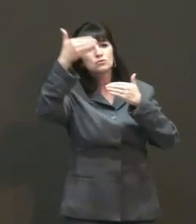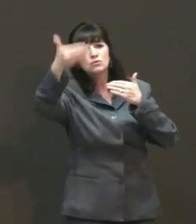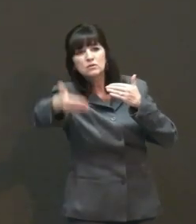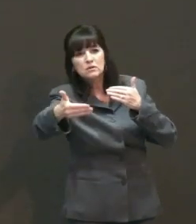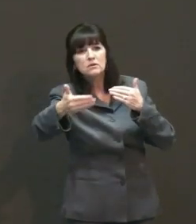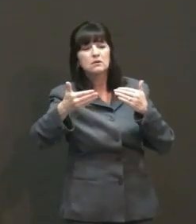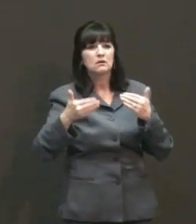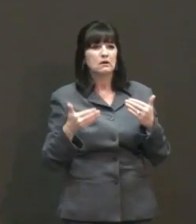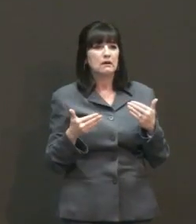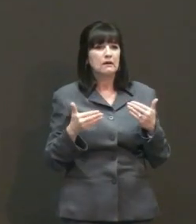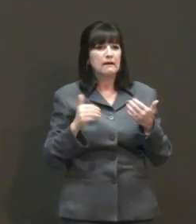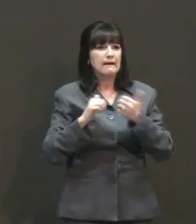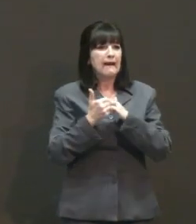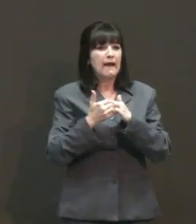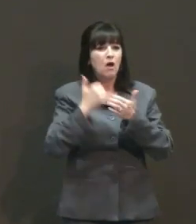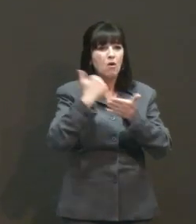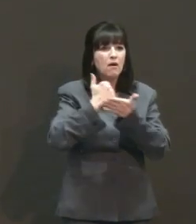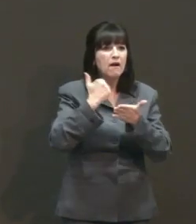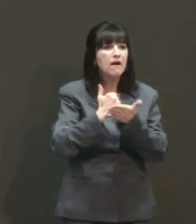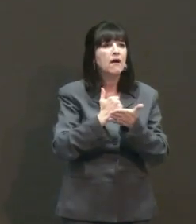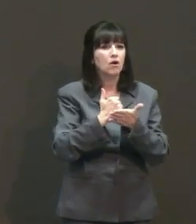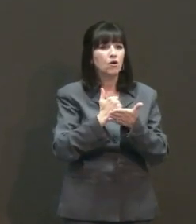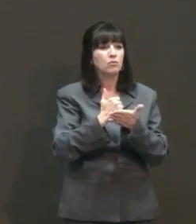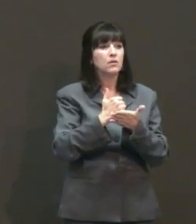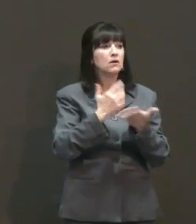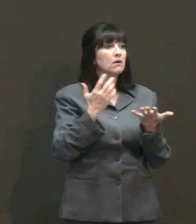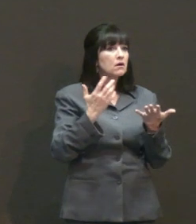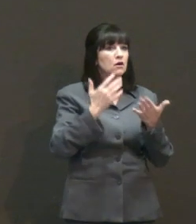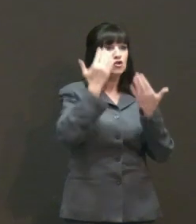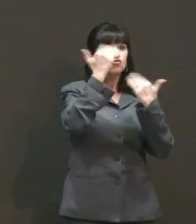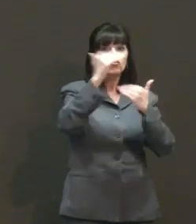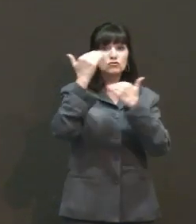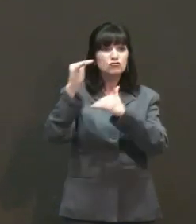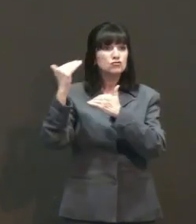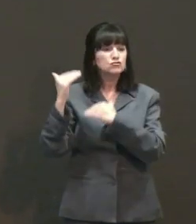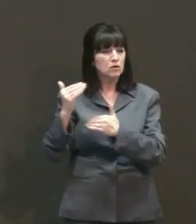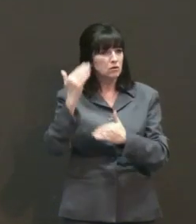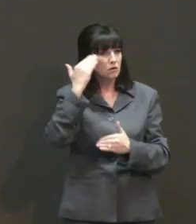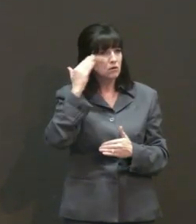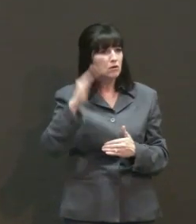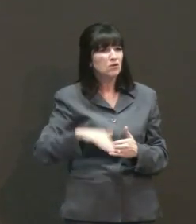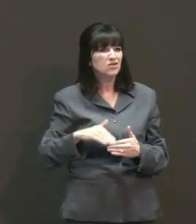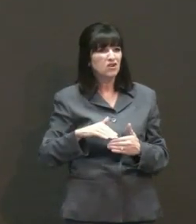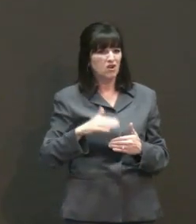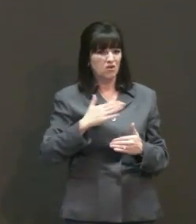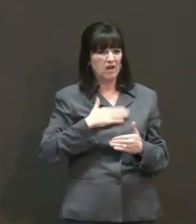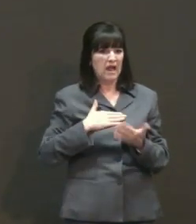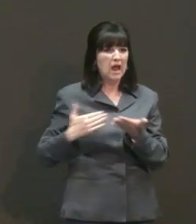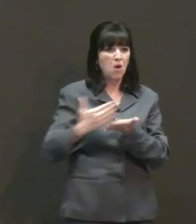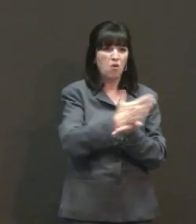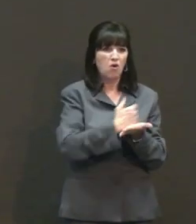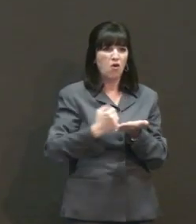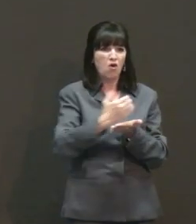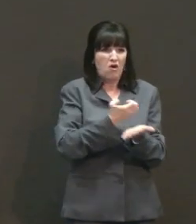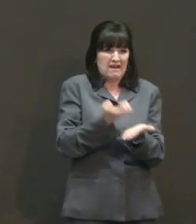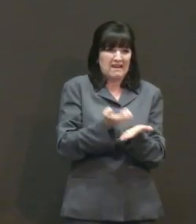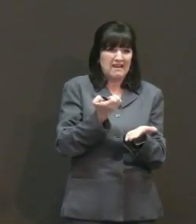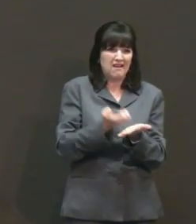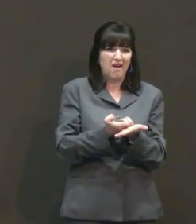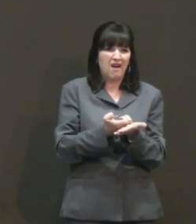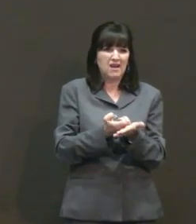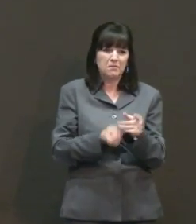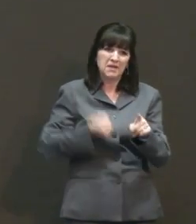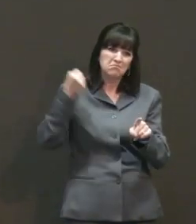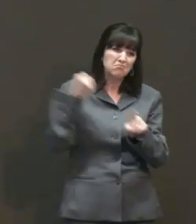very damaging restrictions to our economy and people's way of life here in our state and our country.